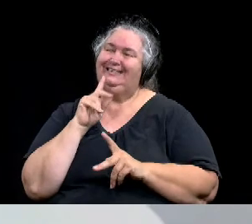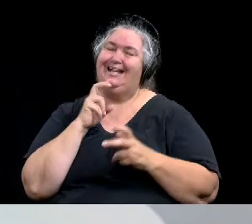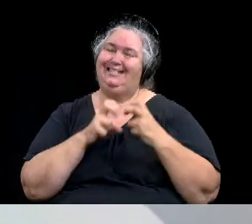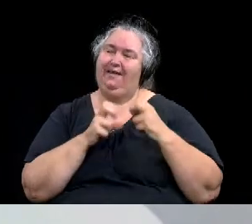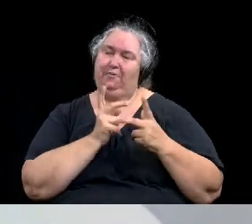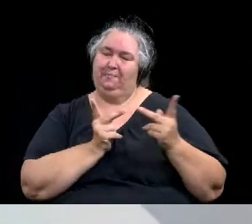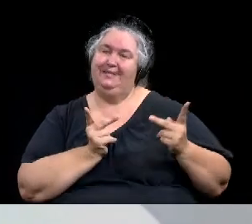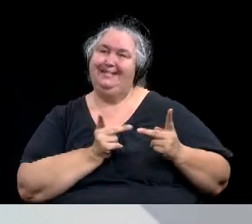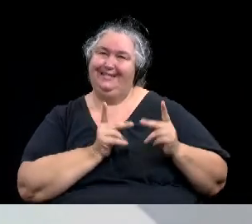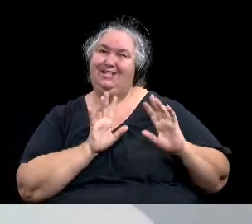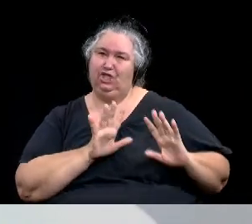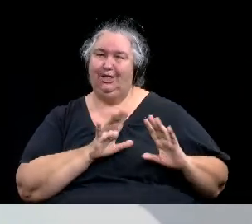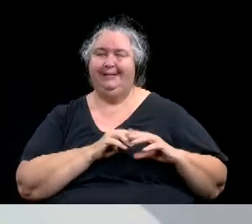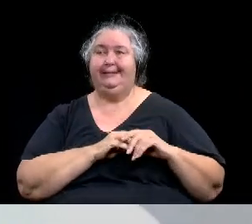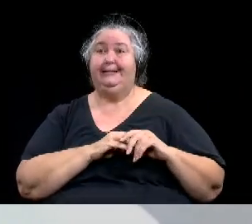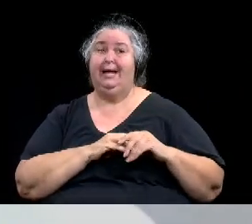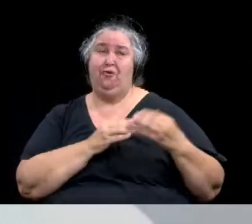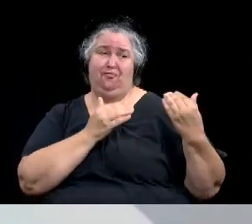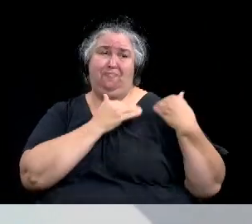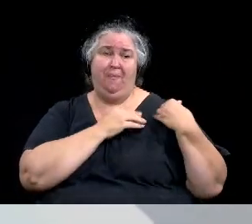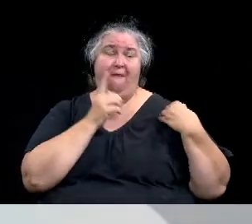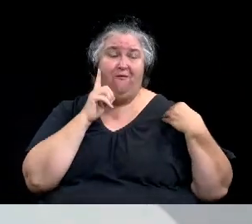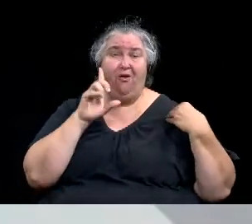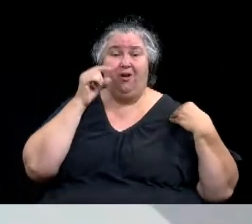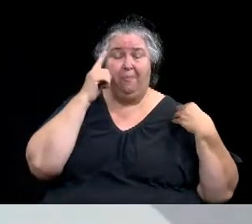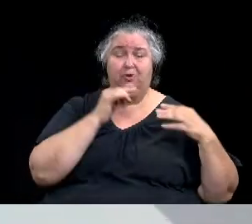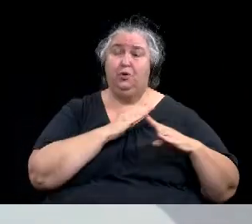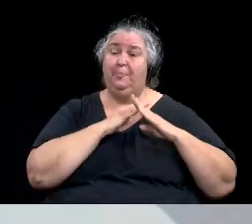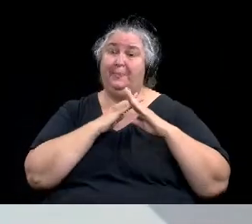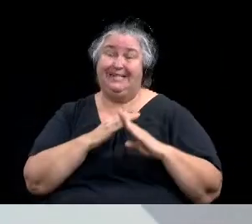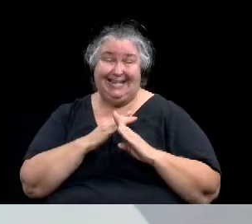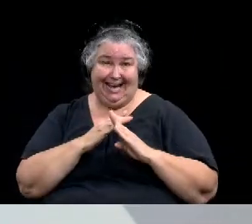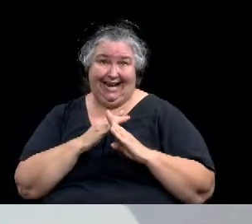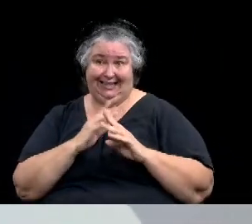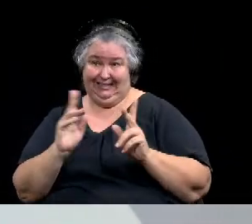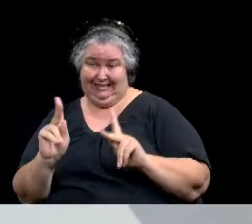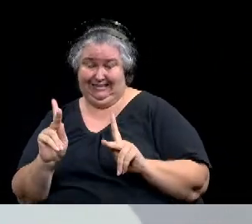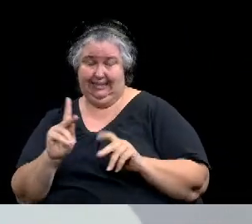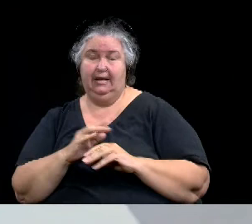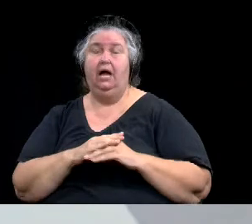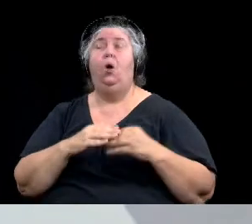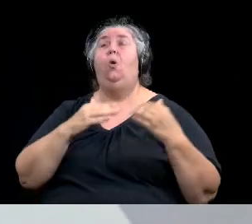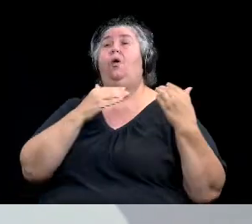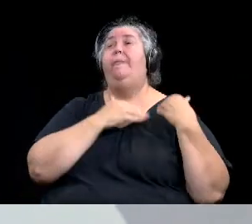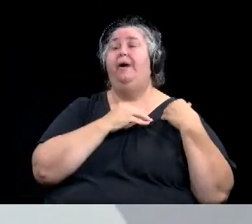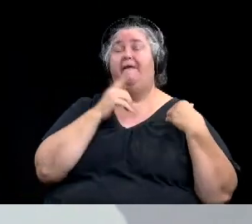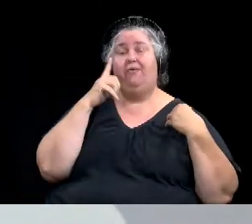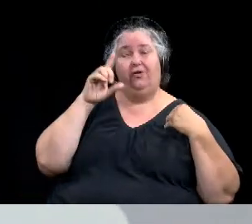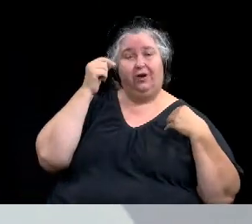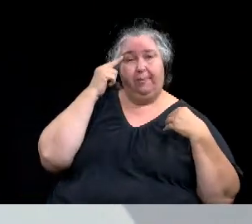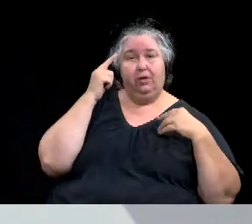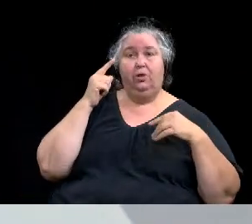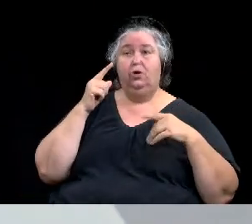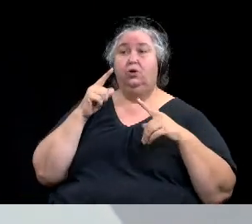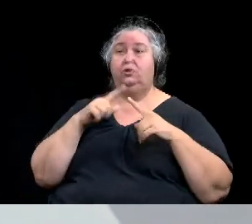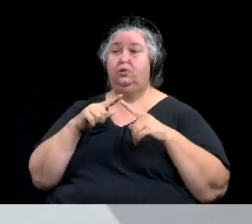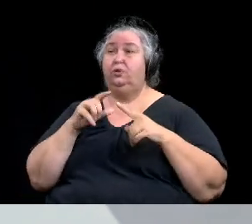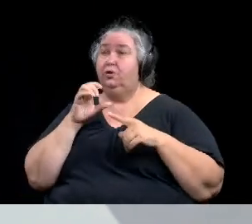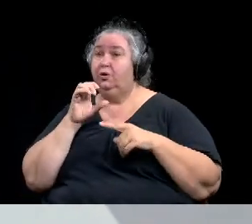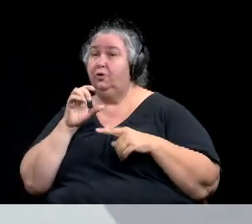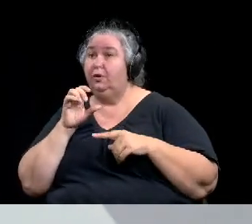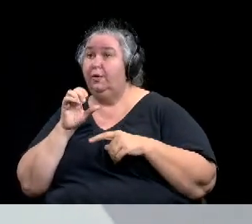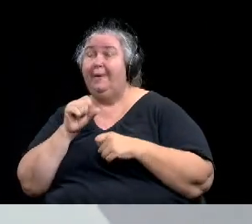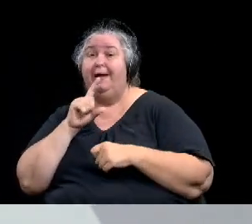responsibility for government to protect the collective, and there's a responsibility for the government to ensure